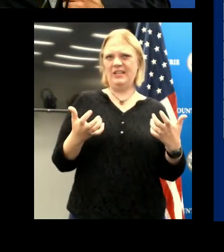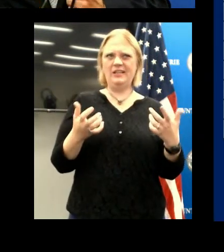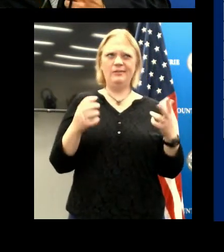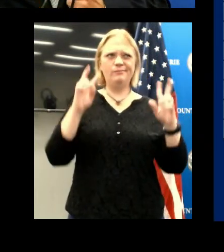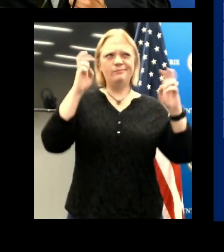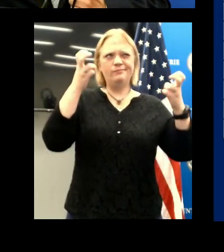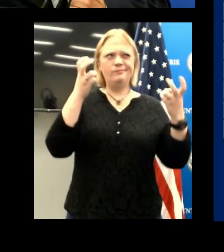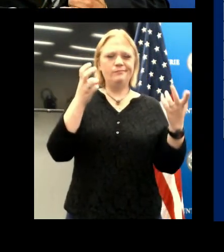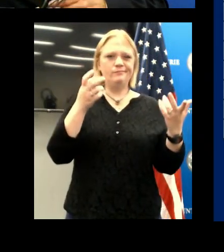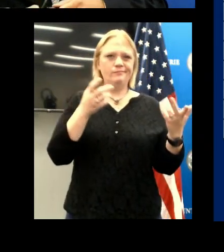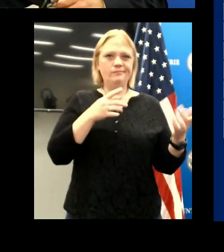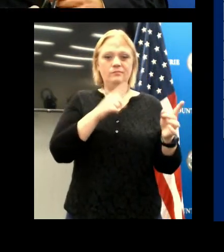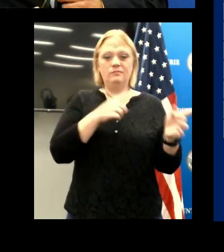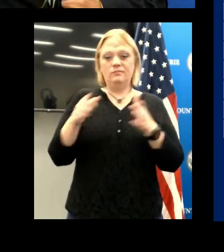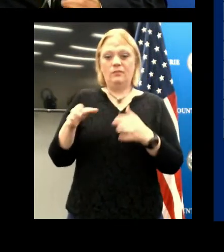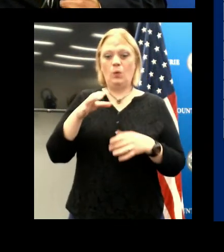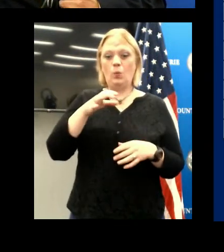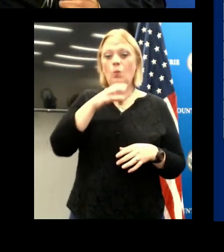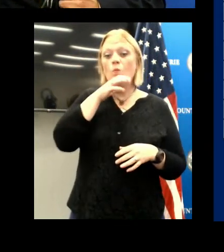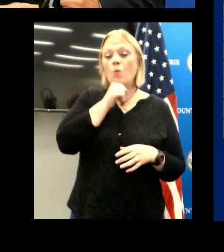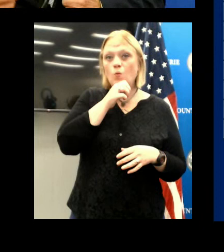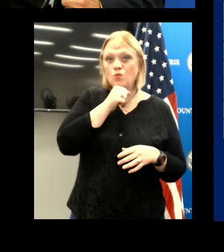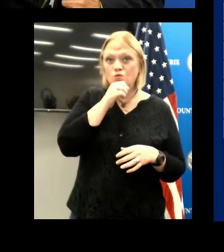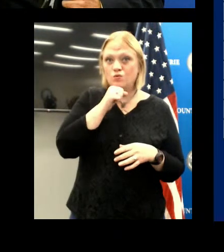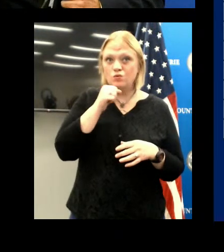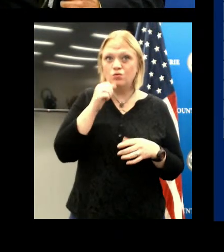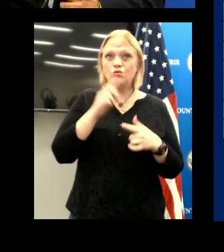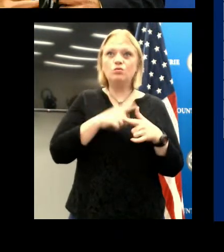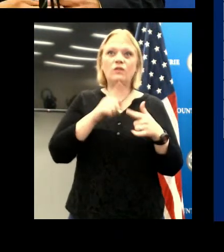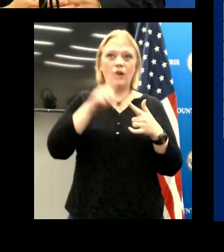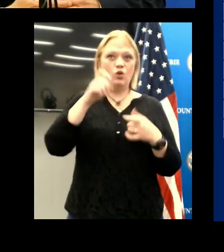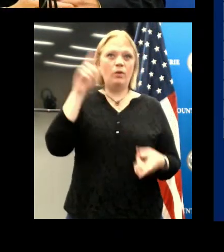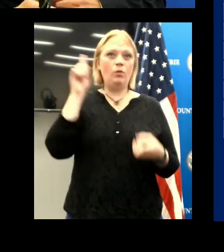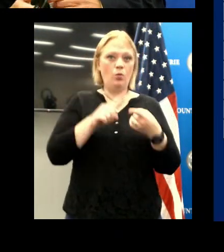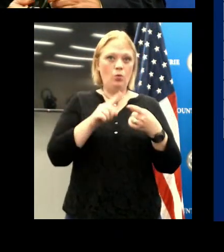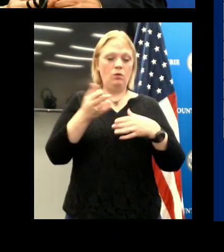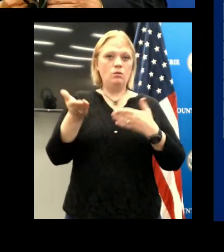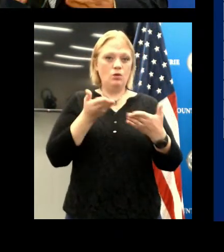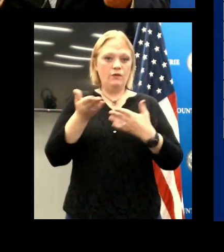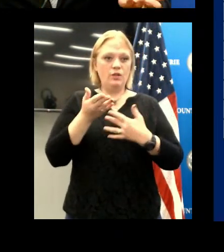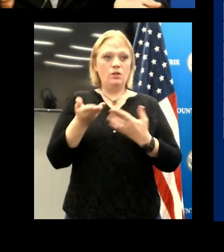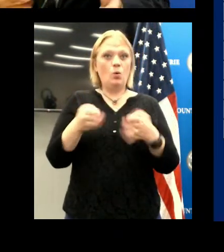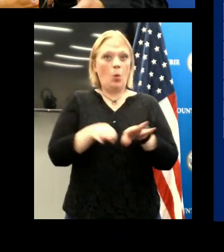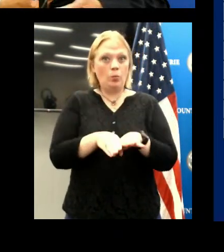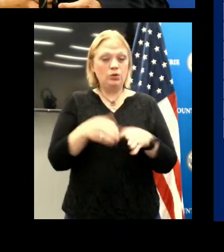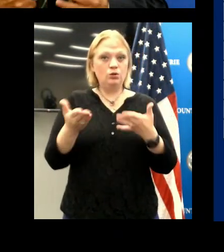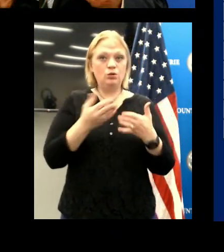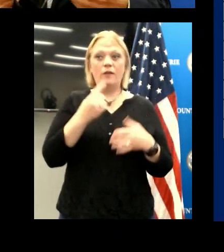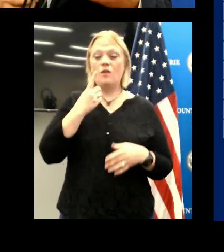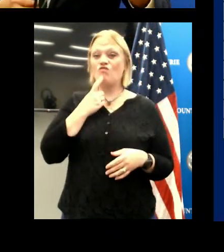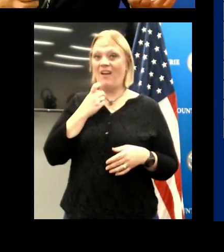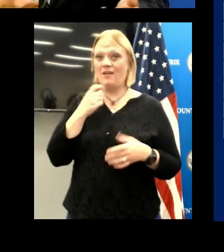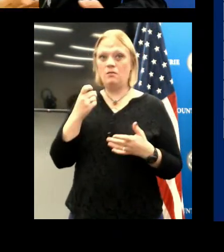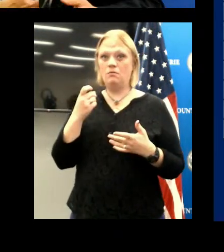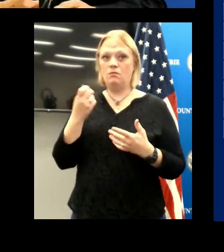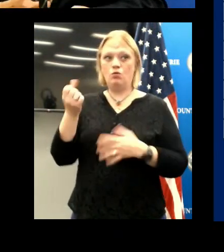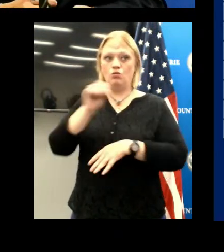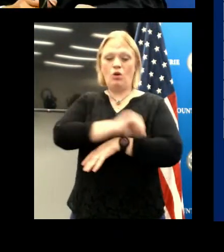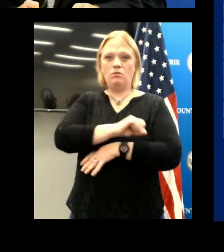in the orange cluster zone, then you got to start reducing services and shutting down services. And in the reds, you're shutting